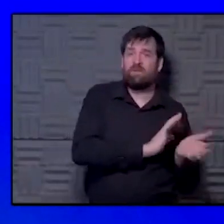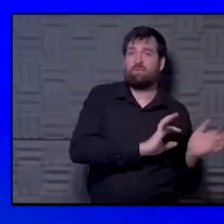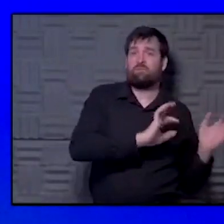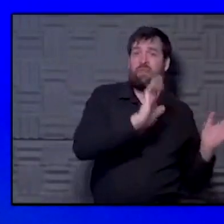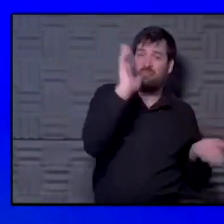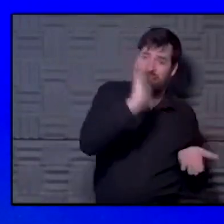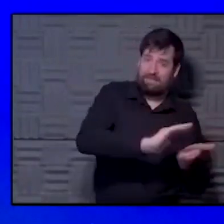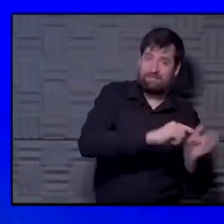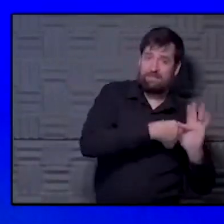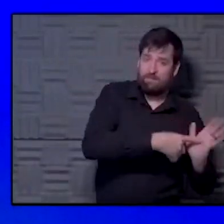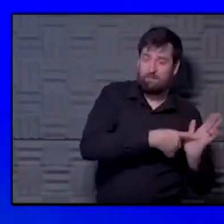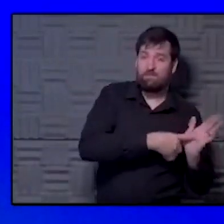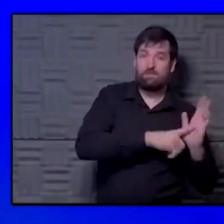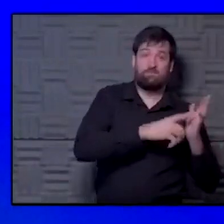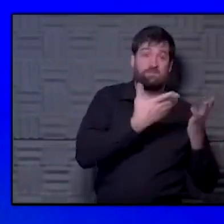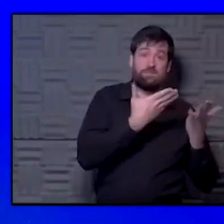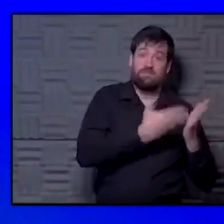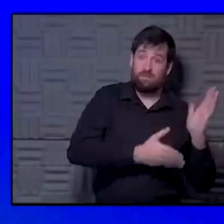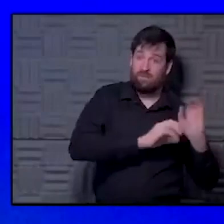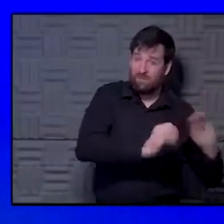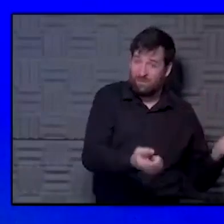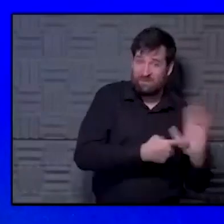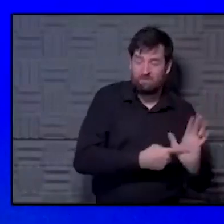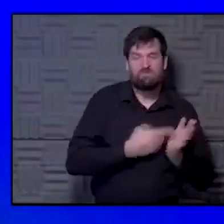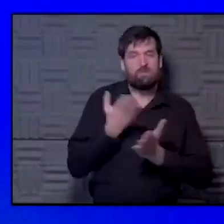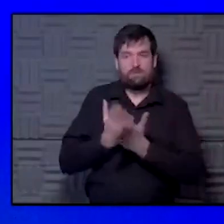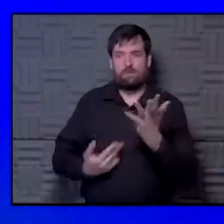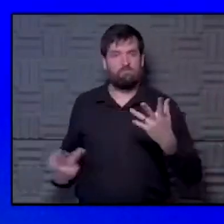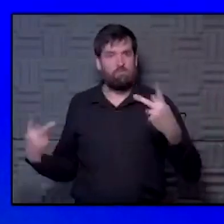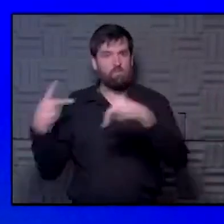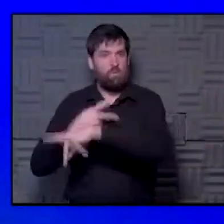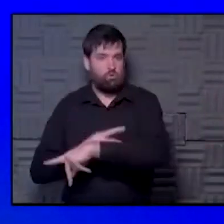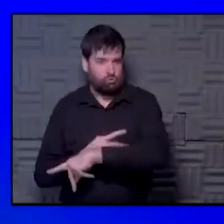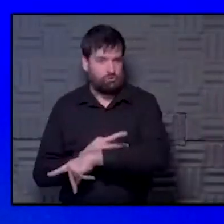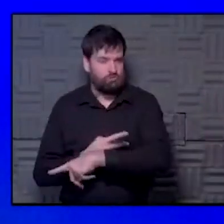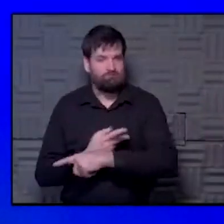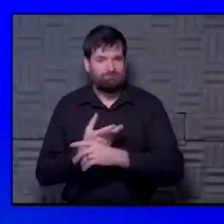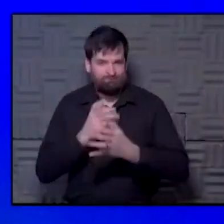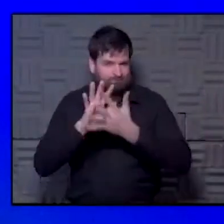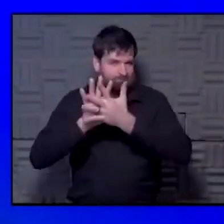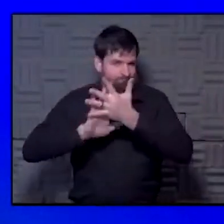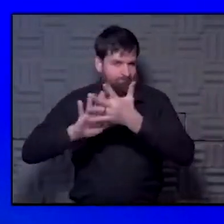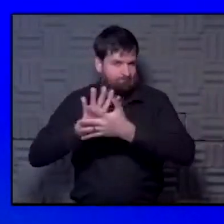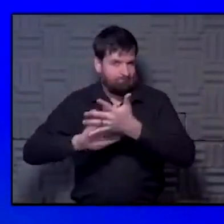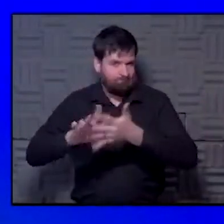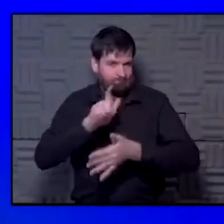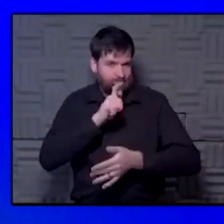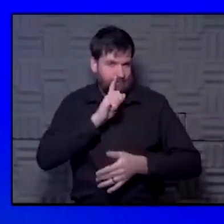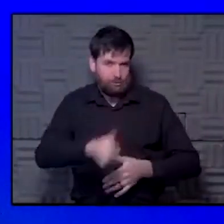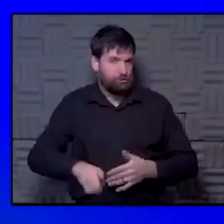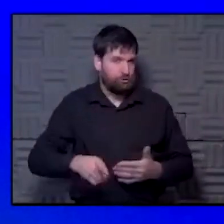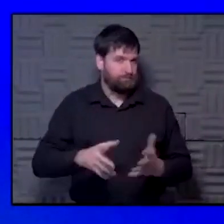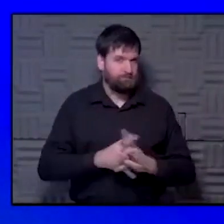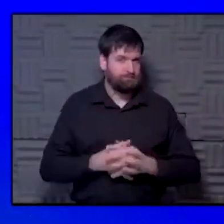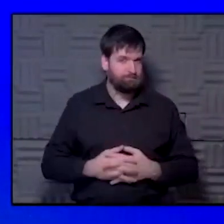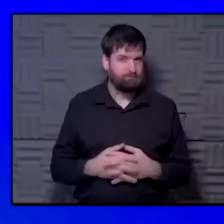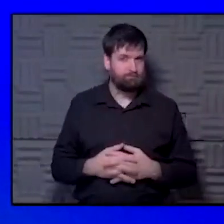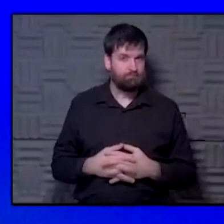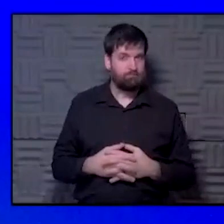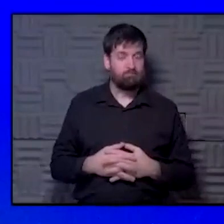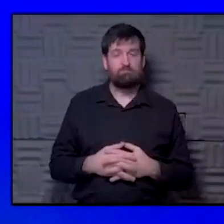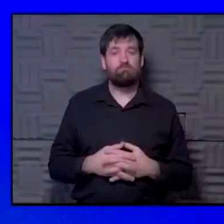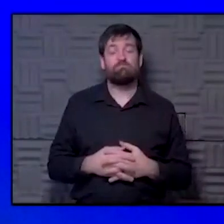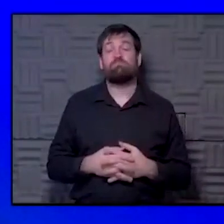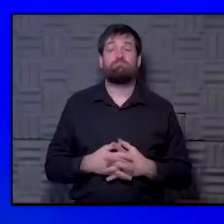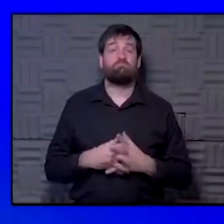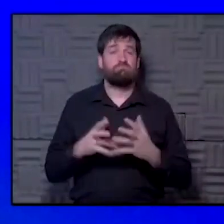been asymptomatic, and some people have had more symptoms. So it's really unclear right now. That is one of the questions that is not answered. you